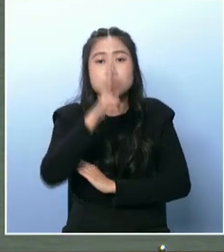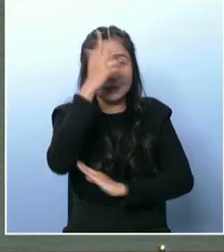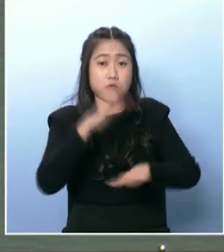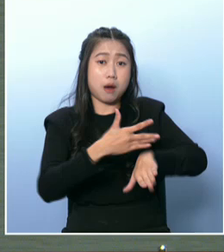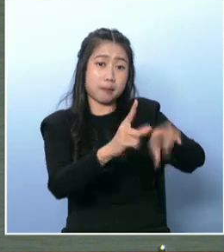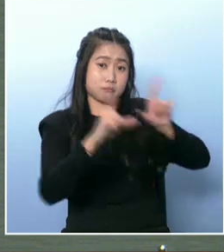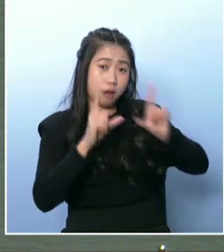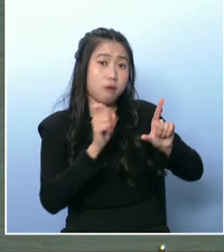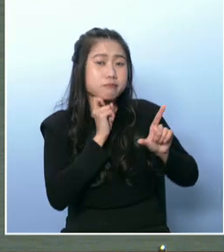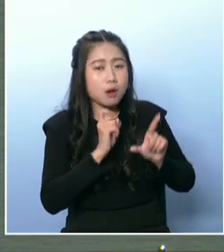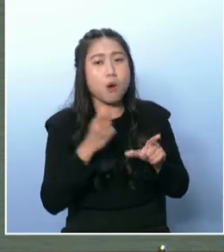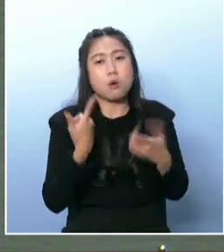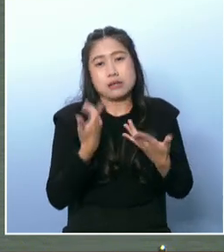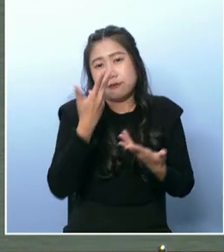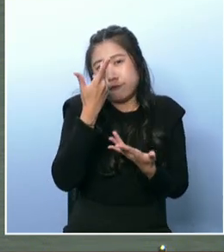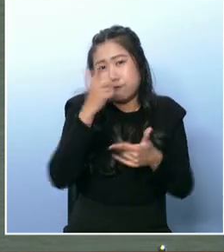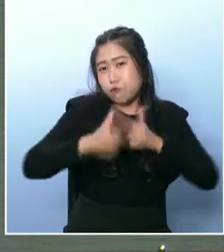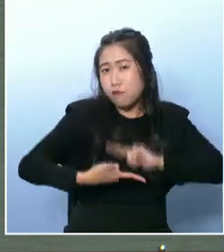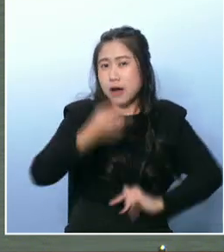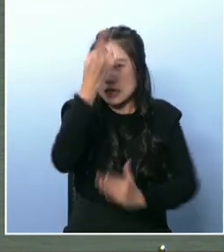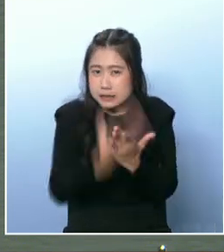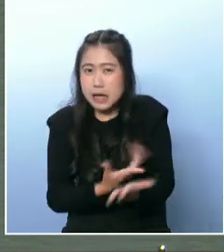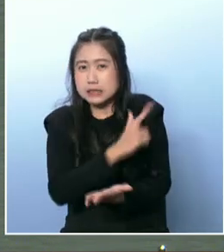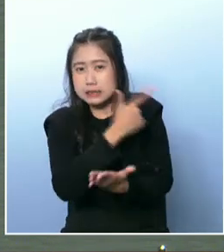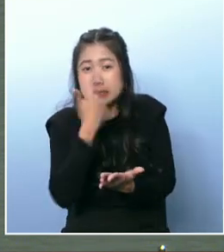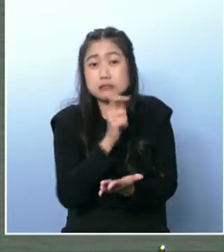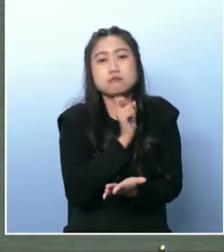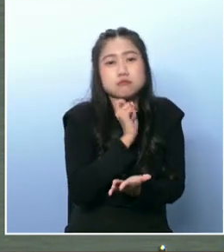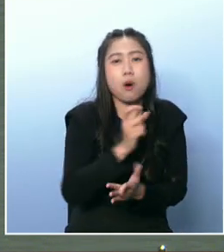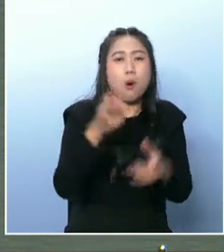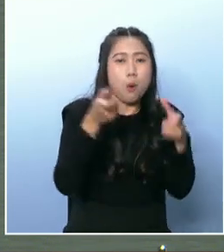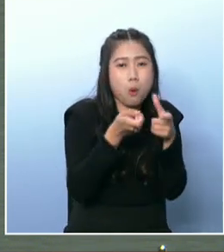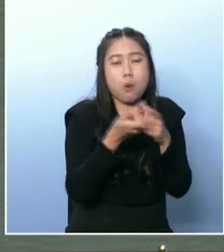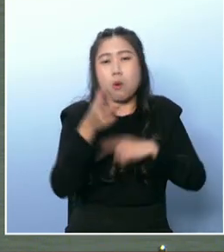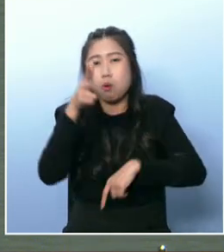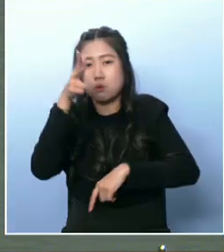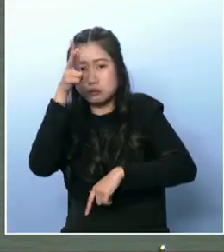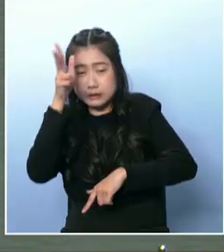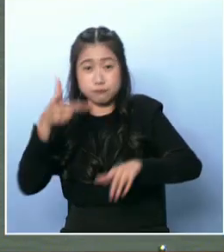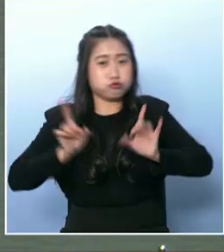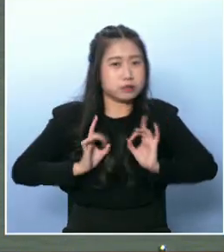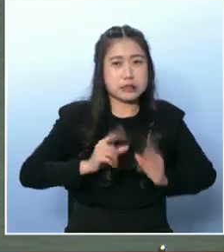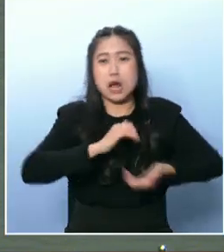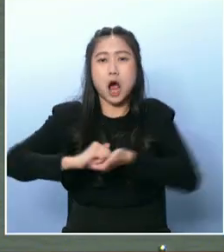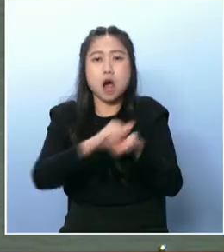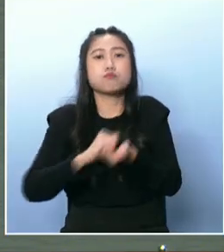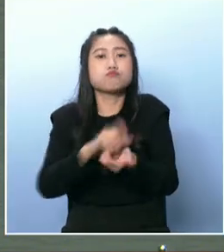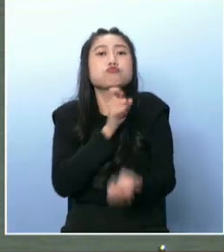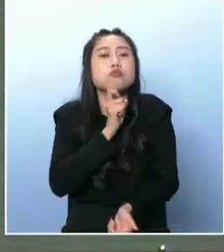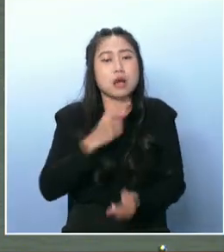is proactive, and they say that they are rolling out new measures. There is cooperation with the private sector, and there will be a